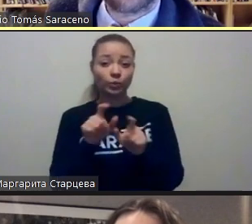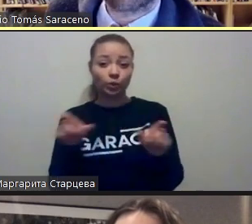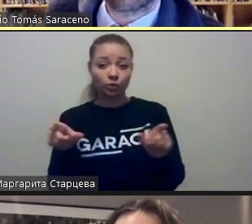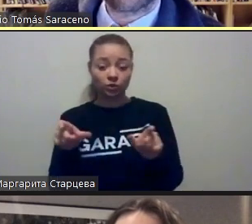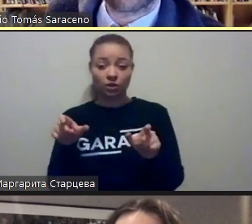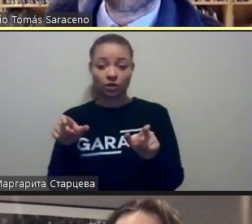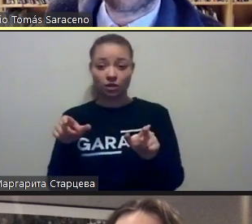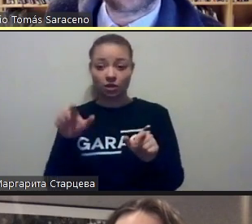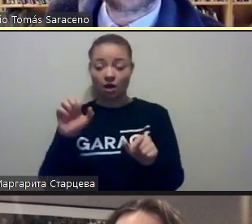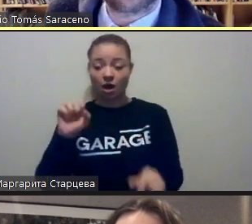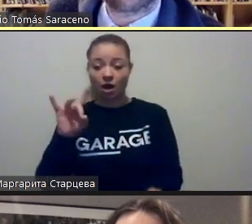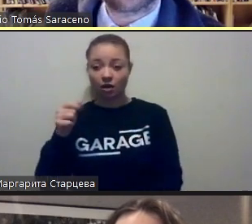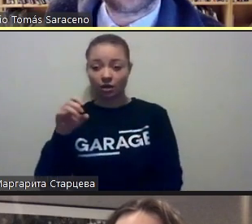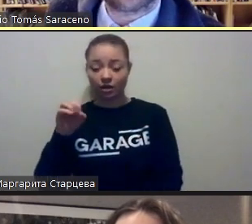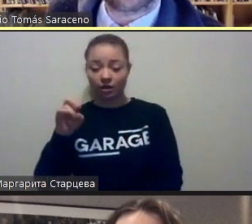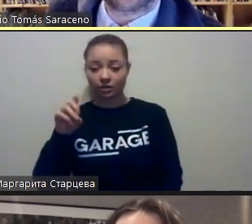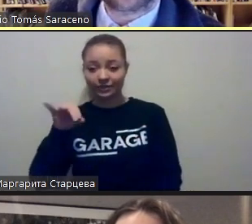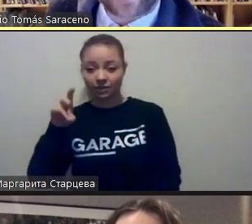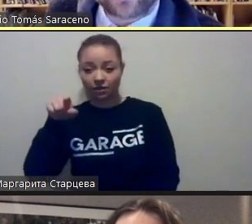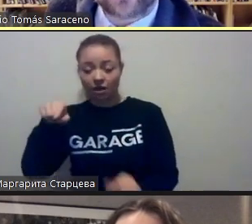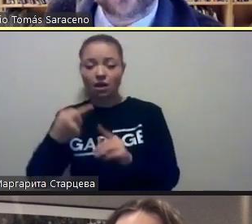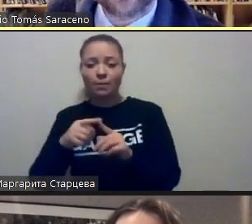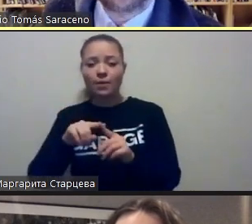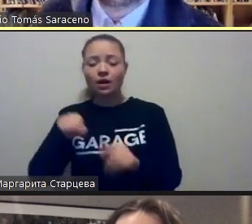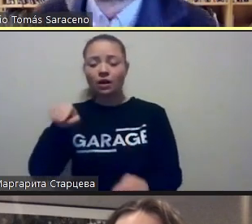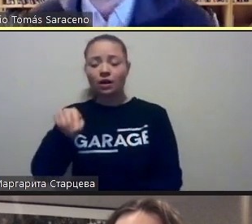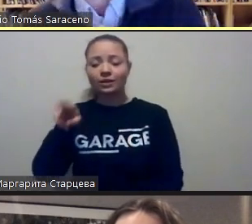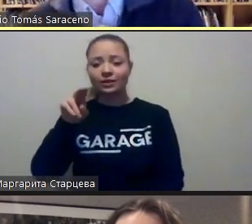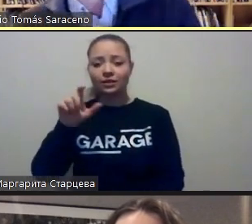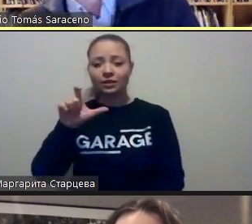having they got a grant